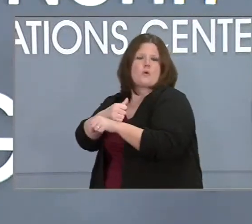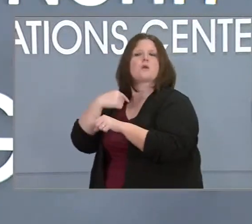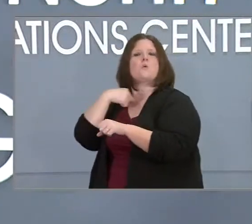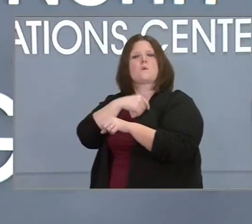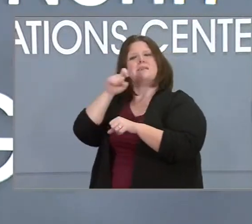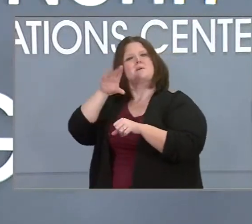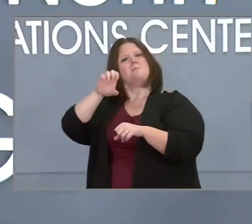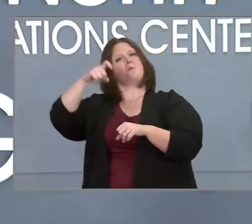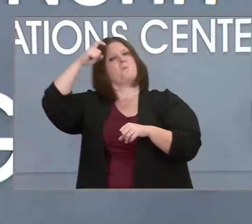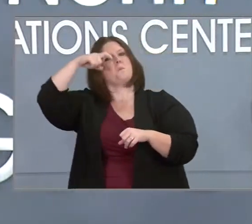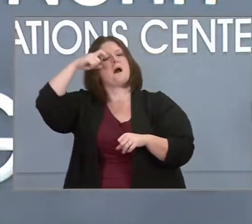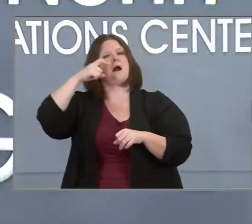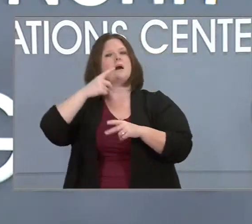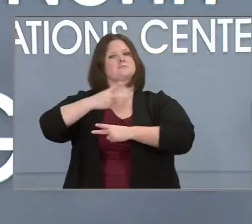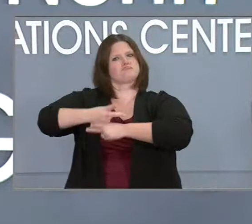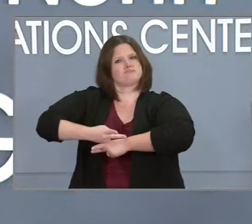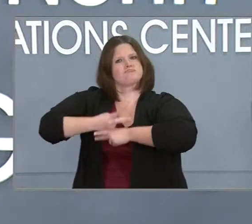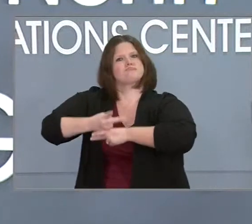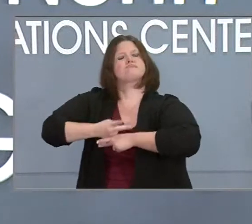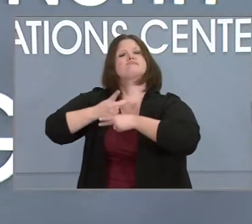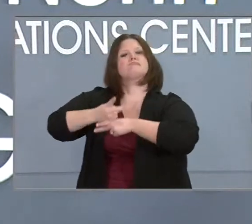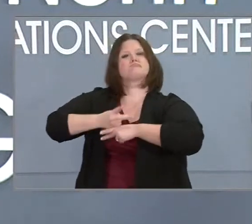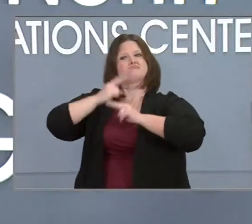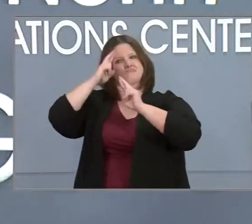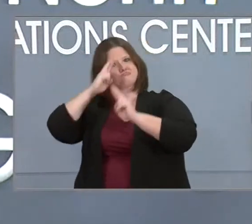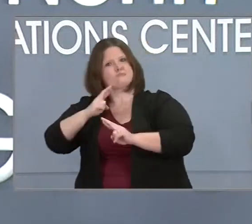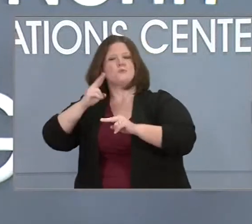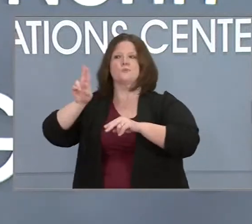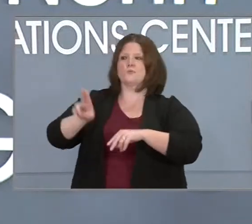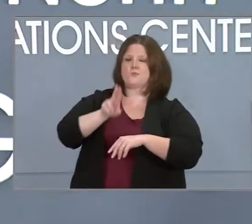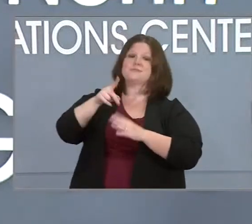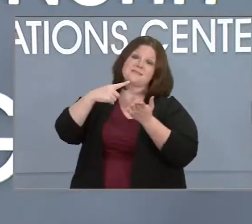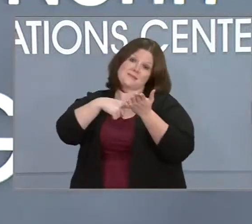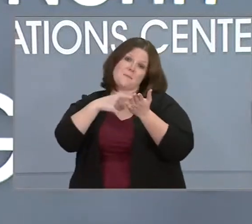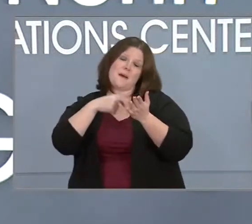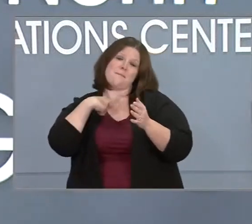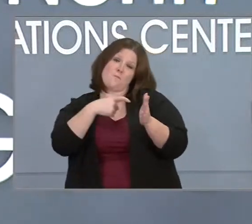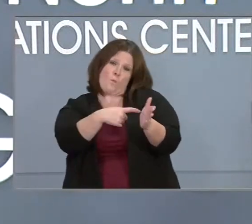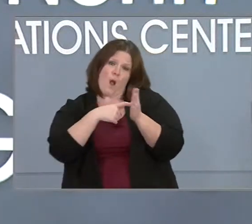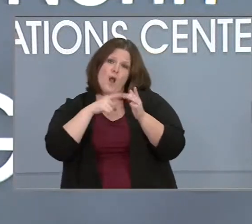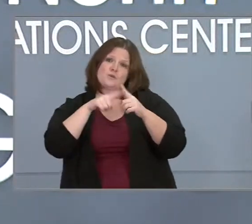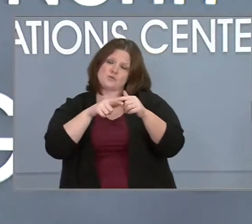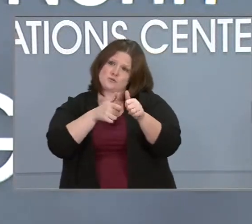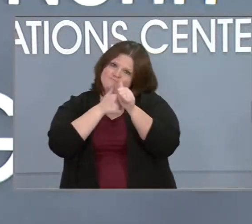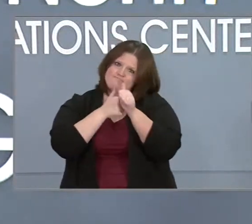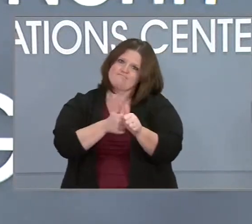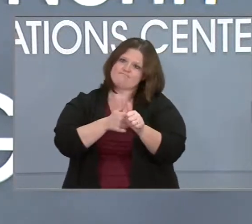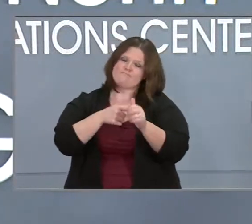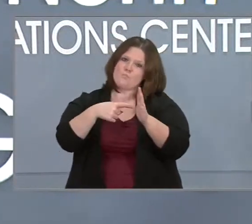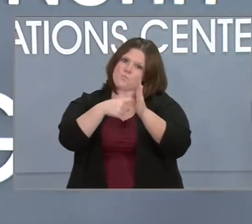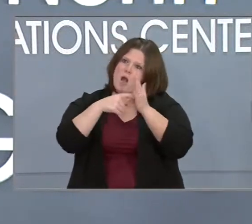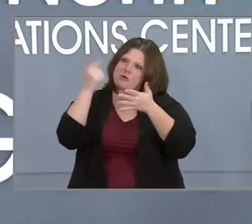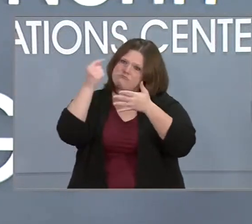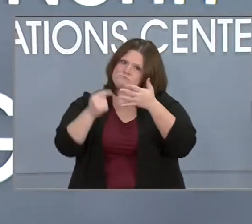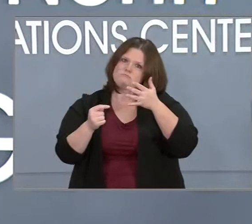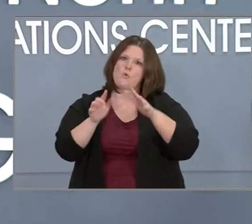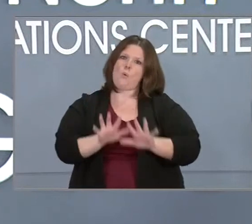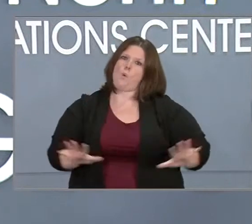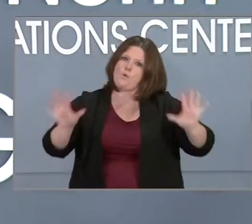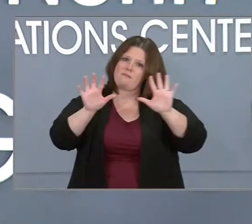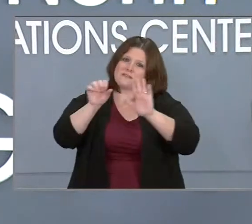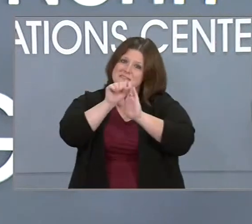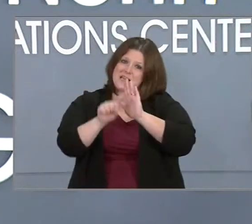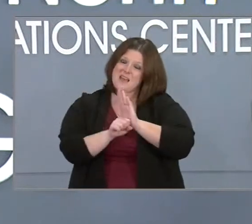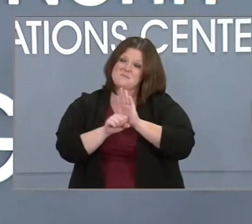appropriate to use it all across the state. But throughout this pandemic, we have encouraged local